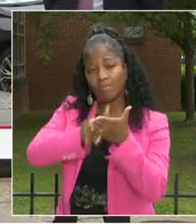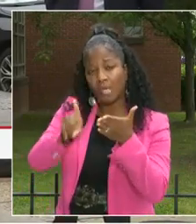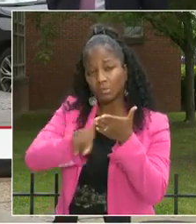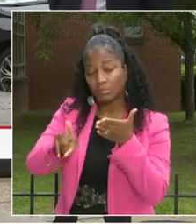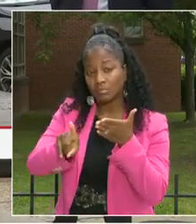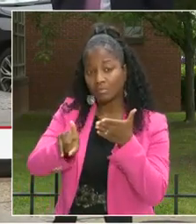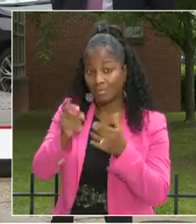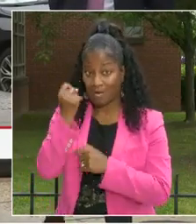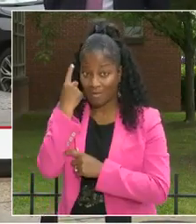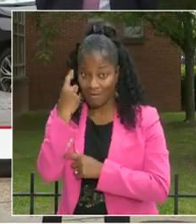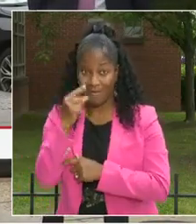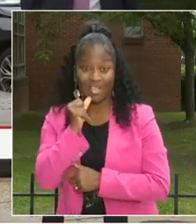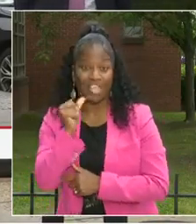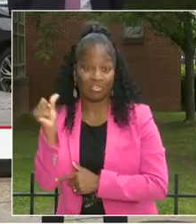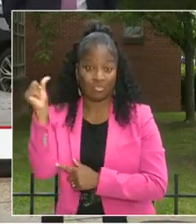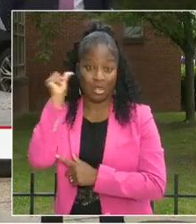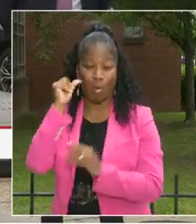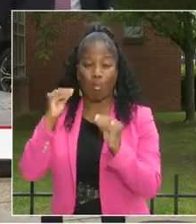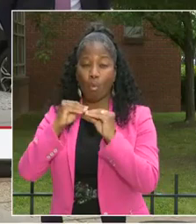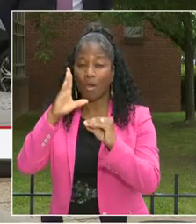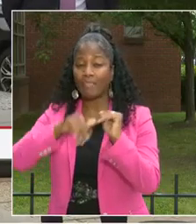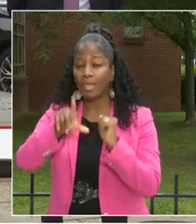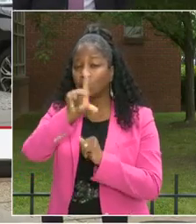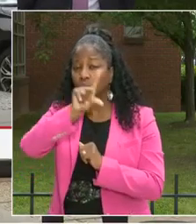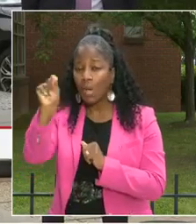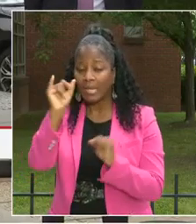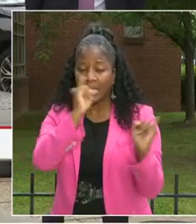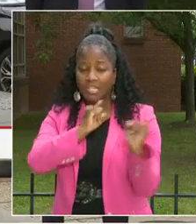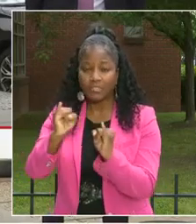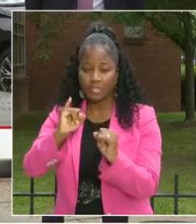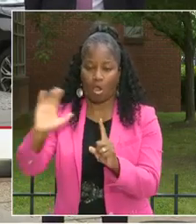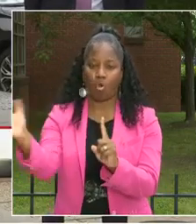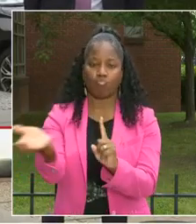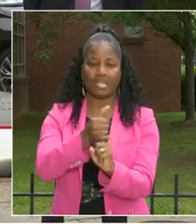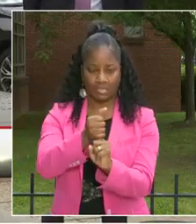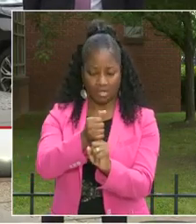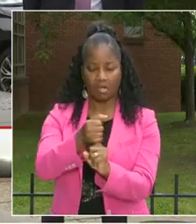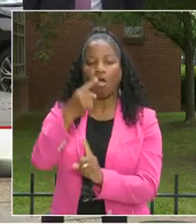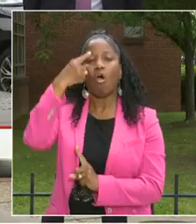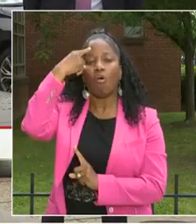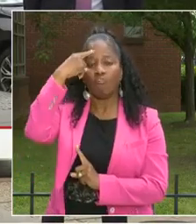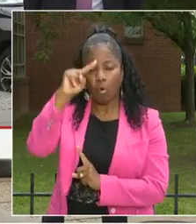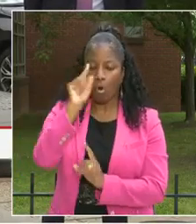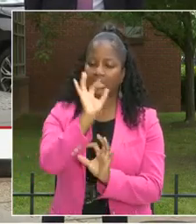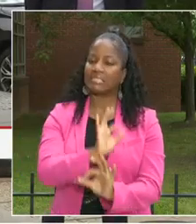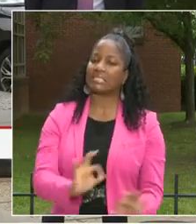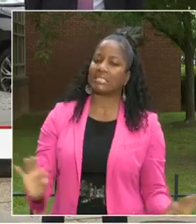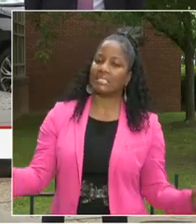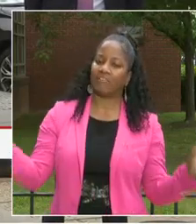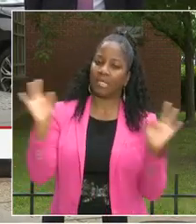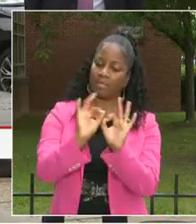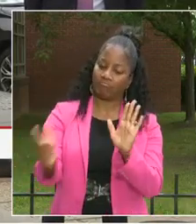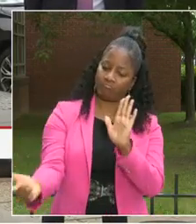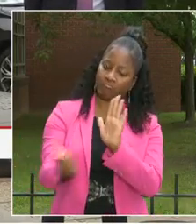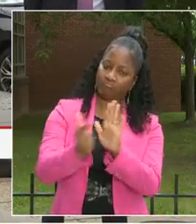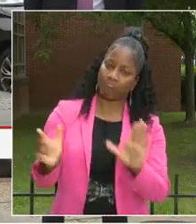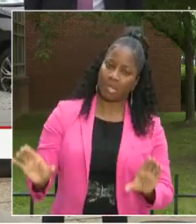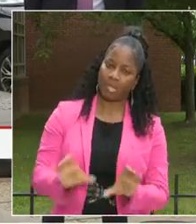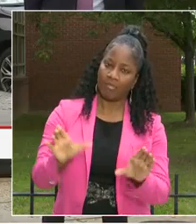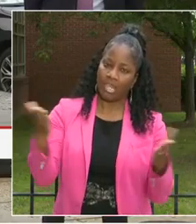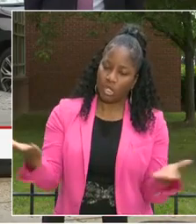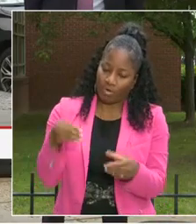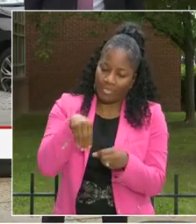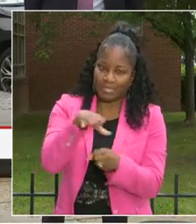more than 20 individuals were arrested for significant illegal activity in